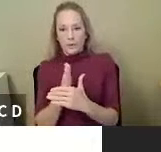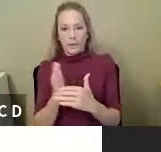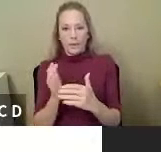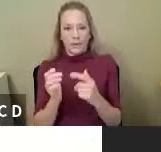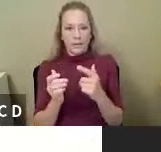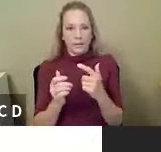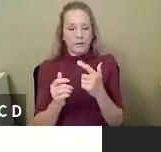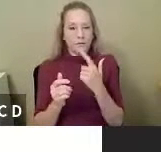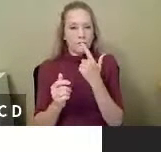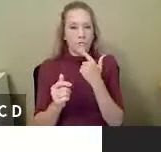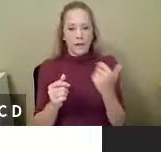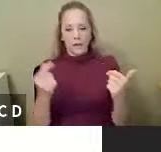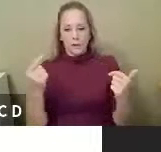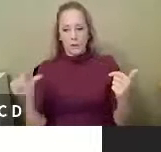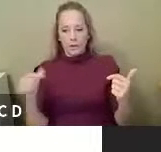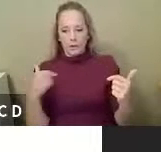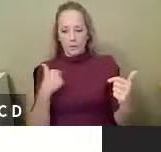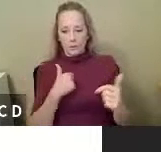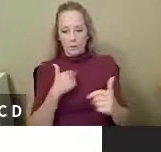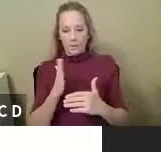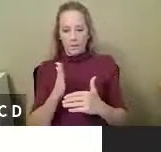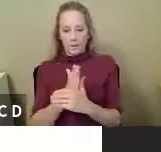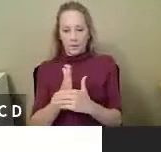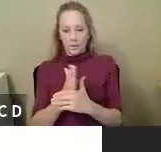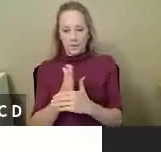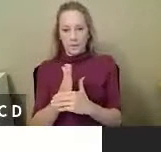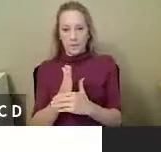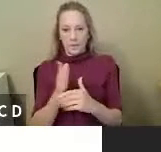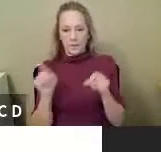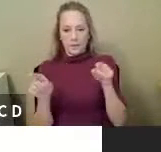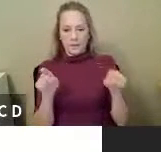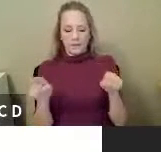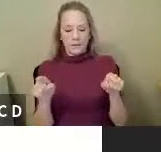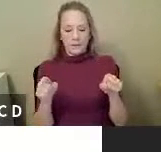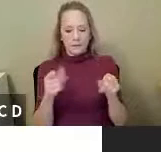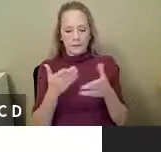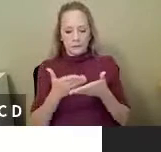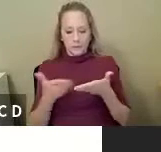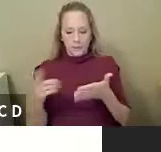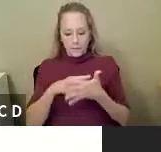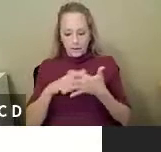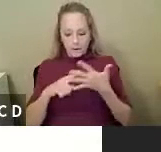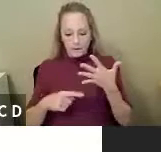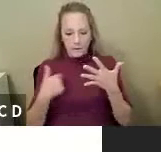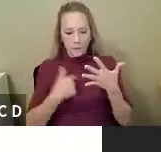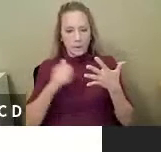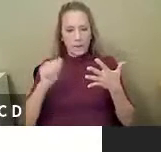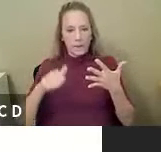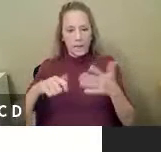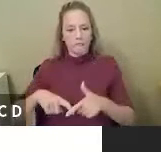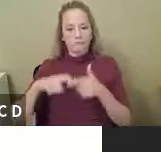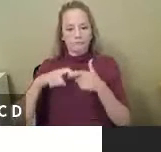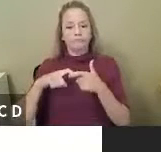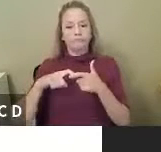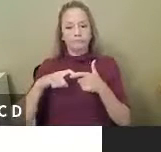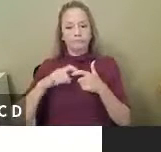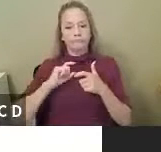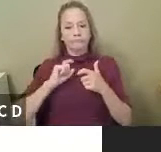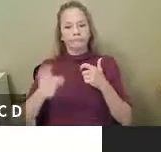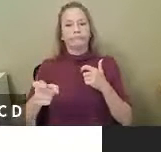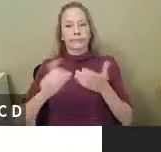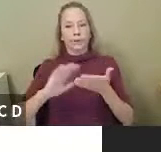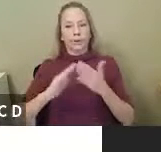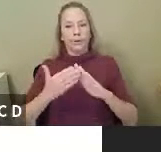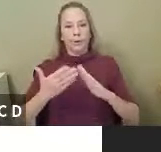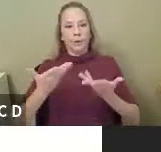bar, what are the things that we could let go of that would be give the community some